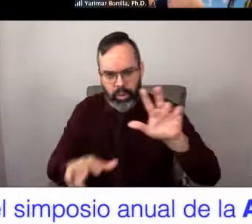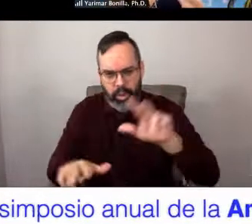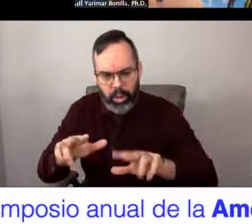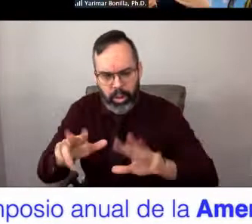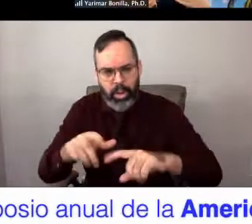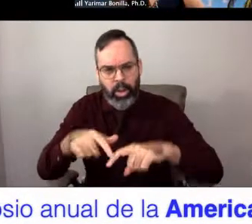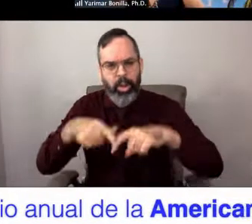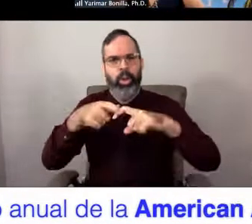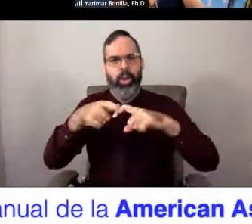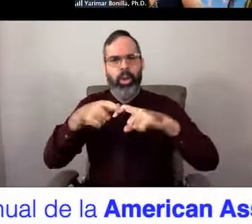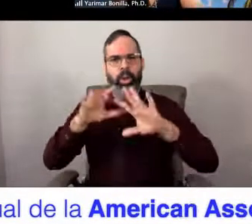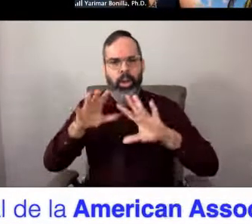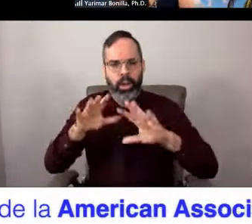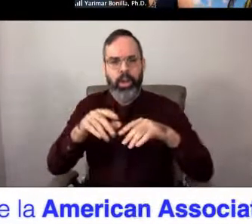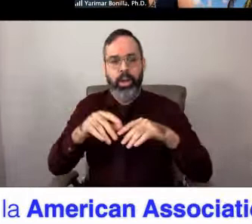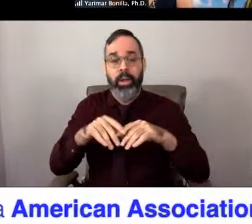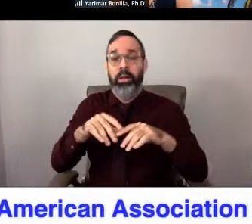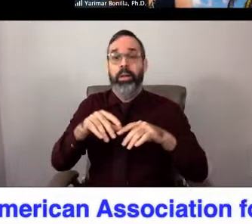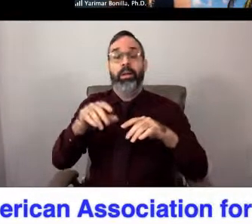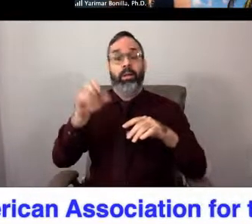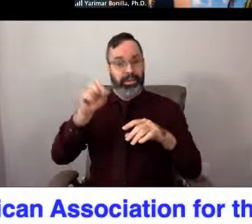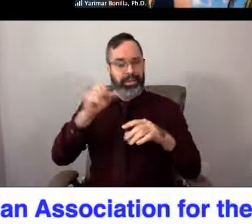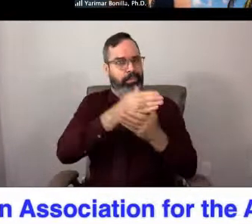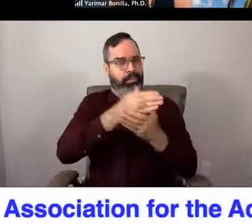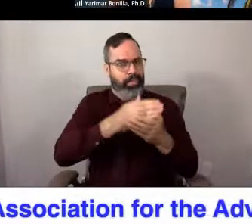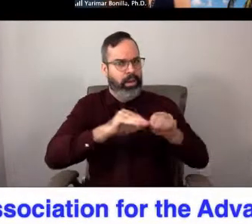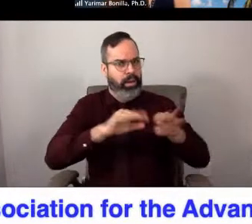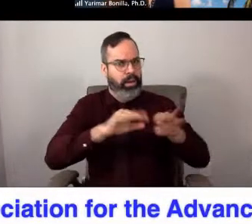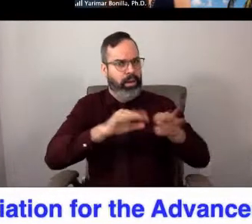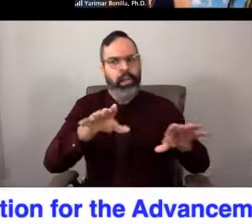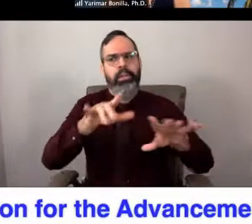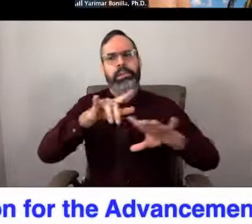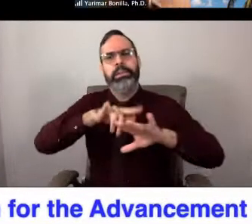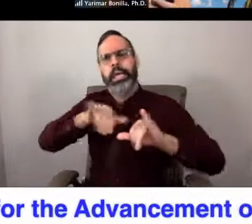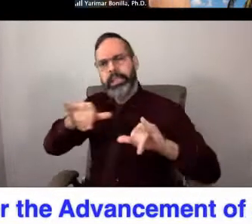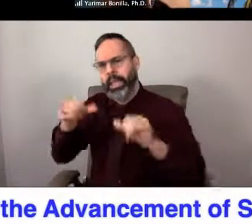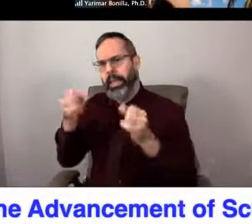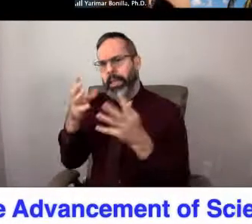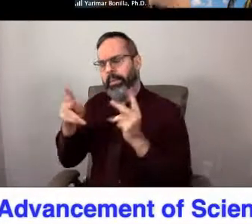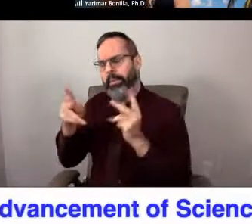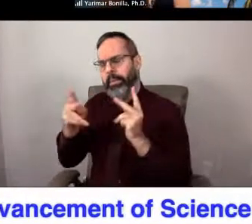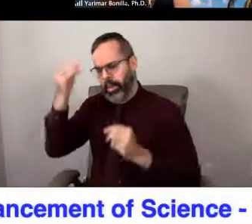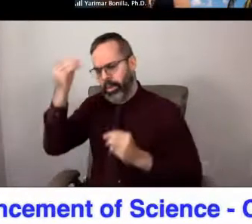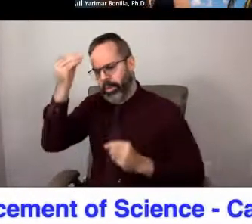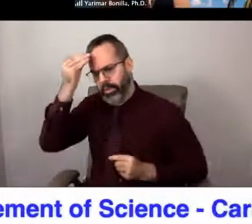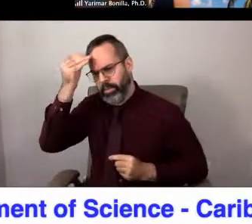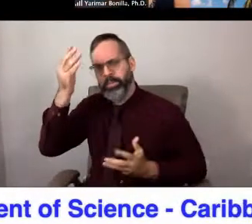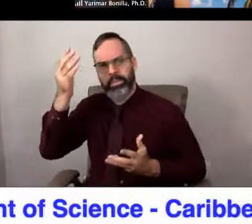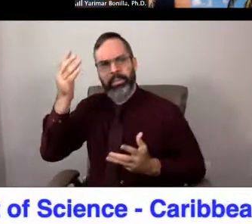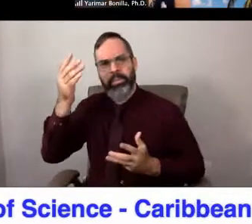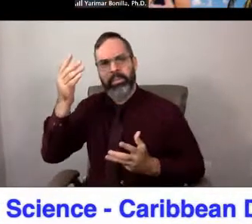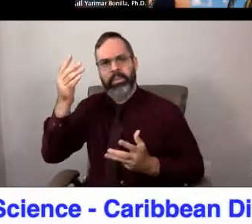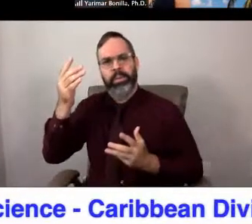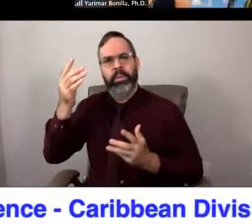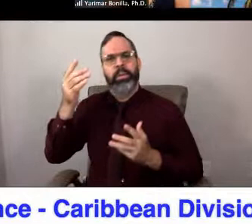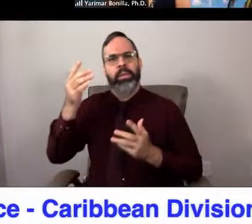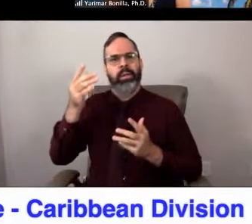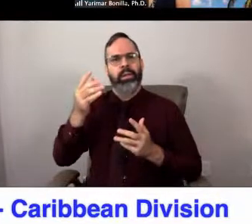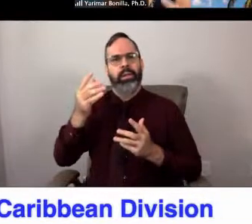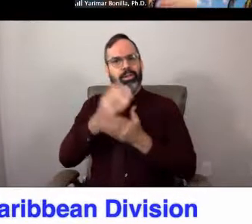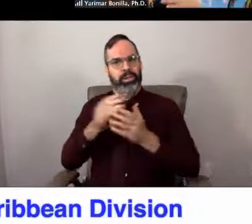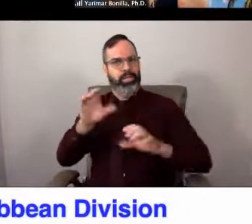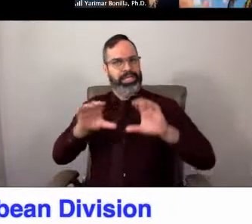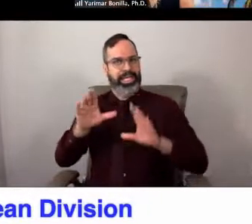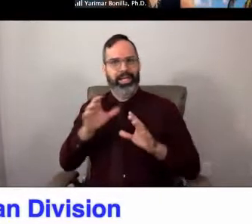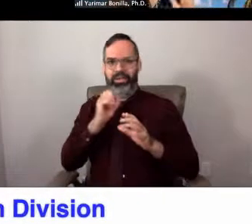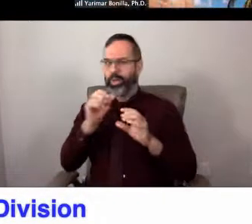been a lot of flourishing, but I think a lot of people, similarly to how I'm sure some scientists don't have access to